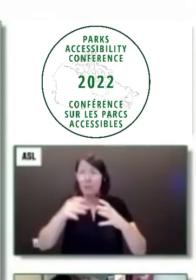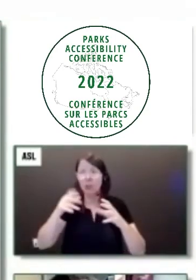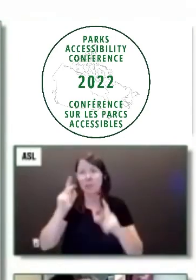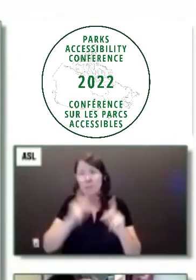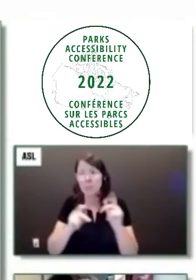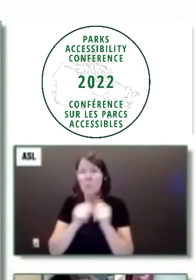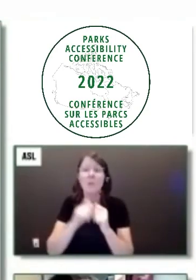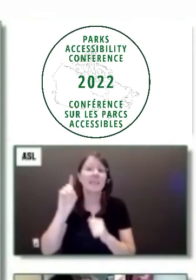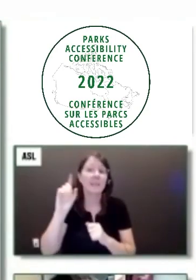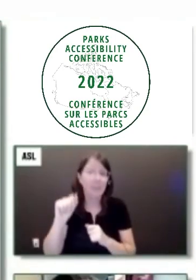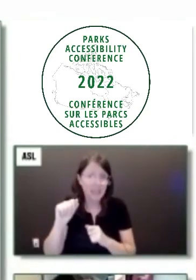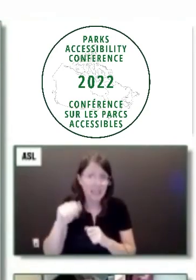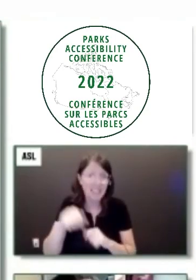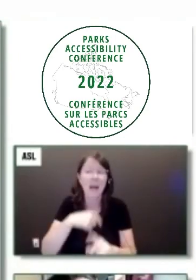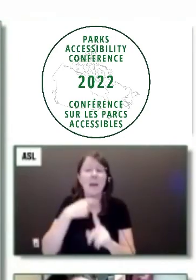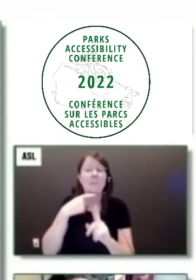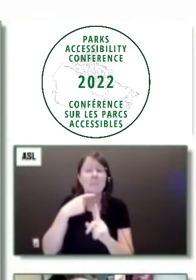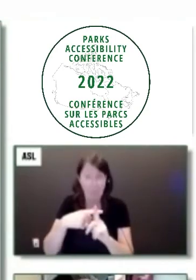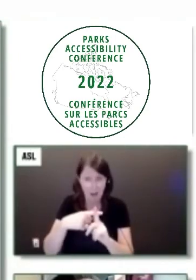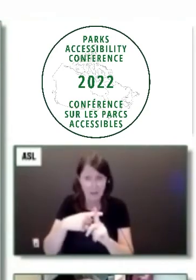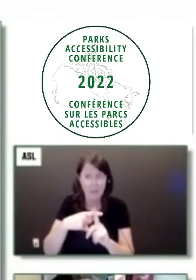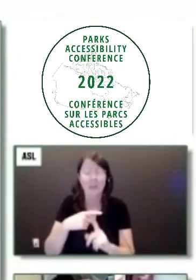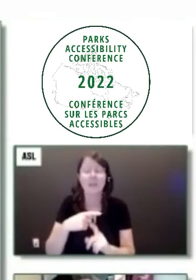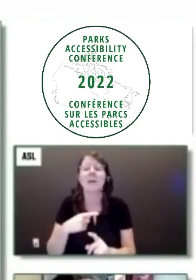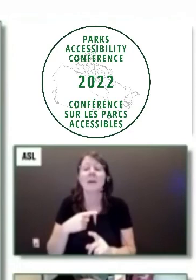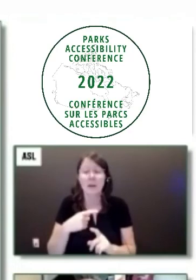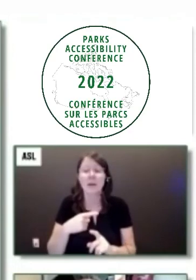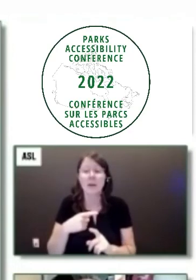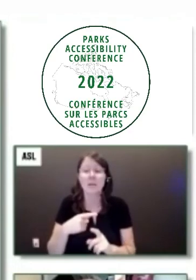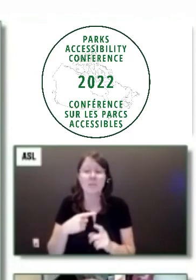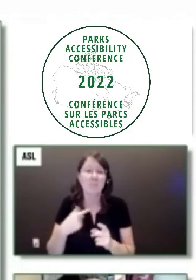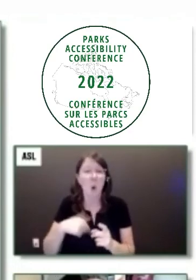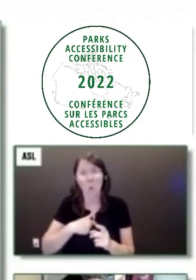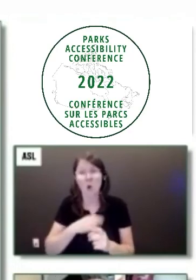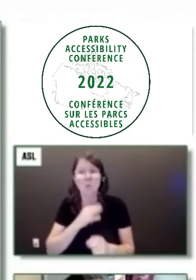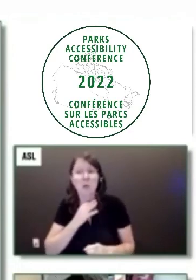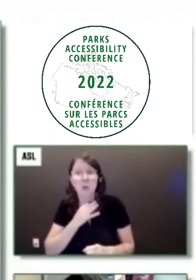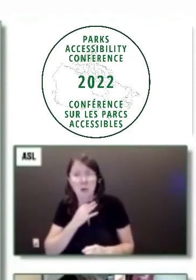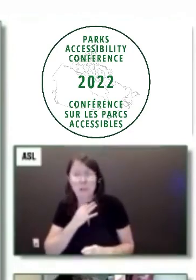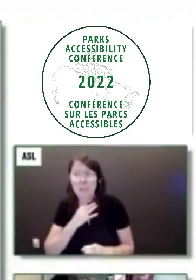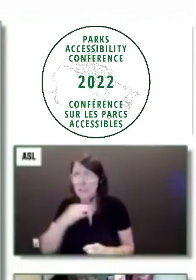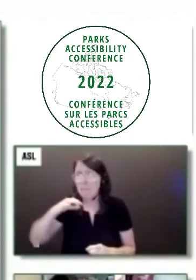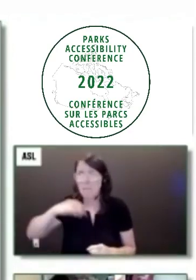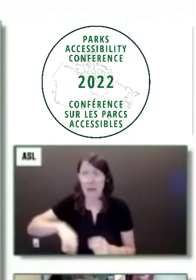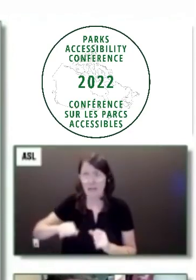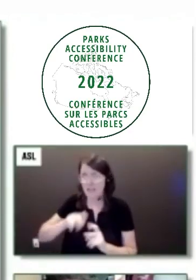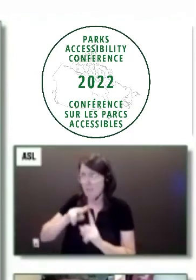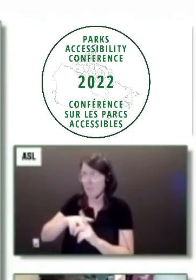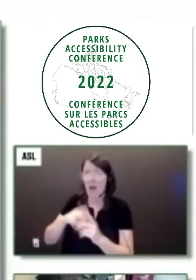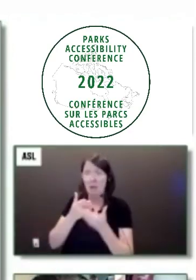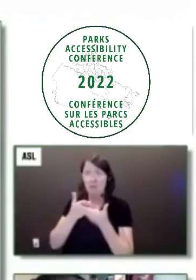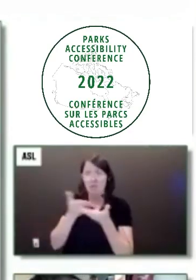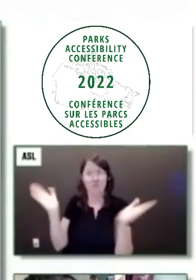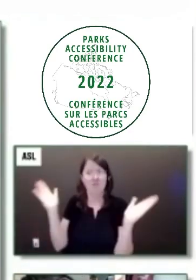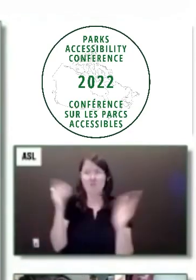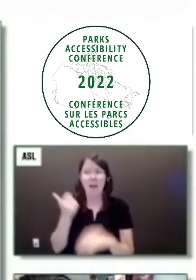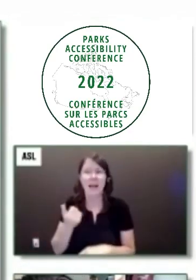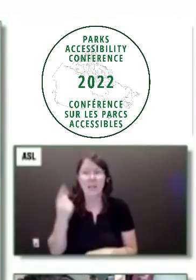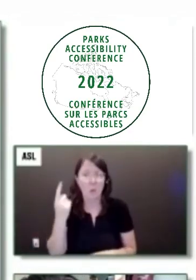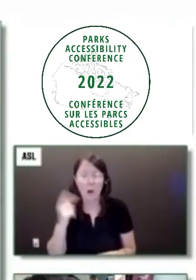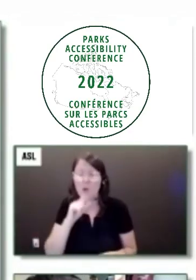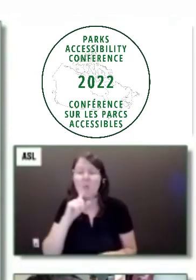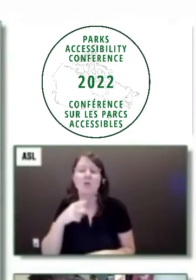are also interested in benefits that we know accrue for many, many members of society who benefit from accessibility. Next